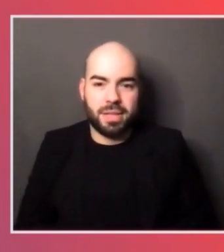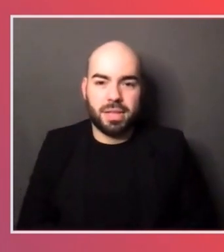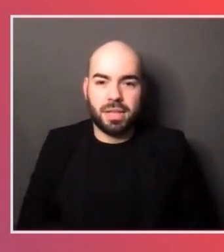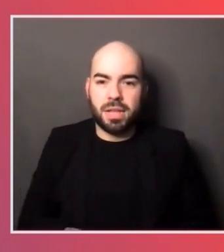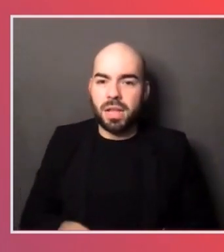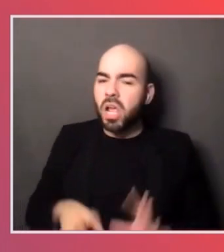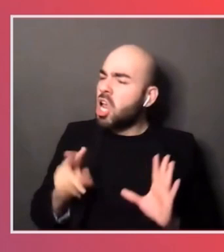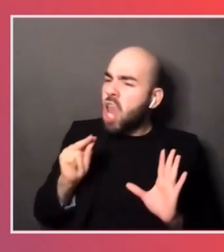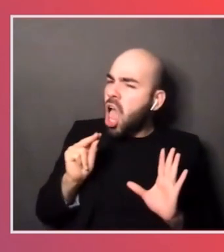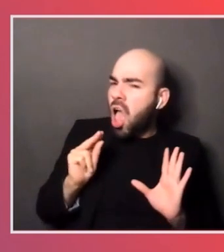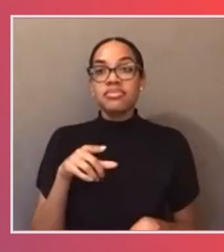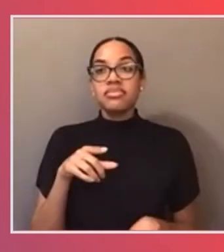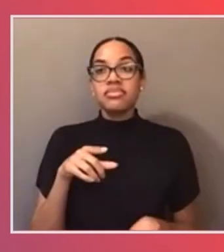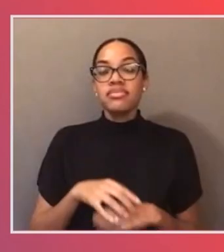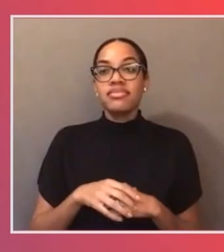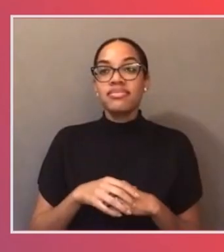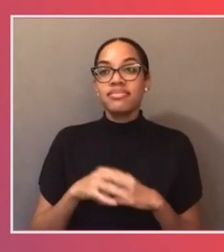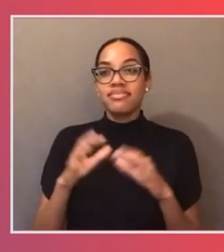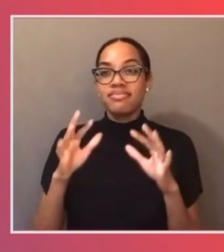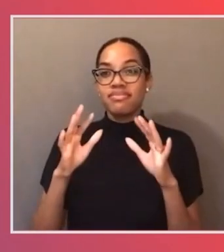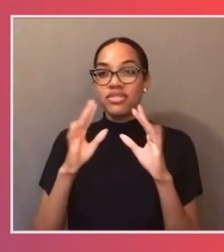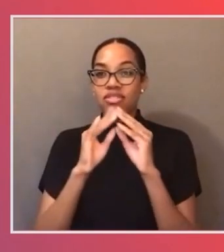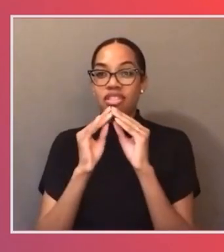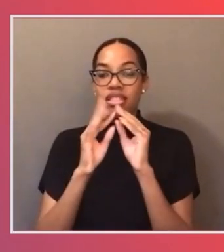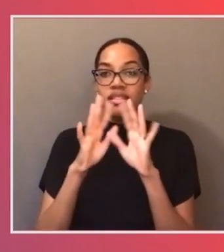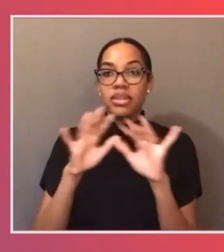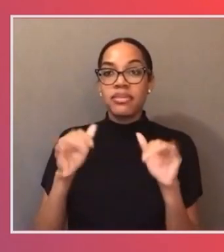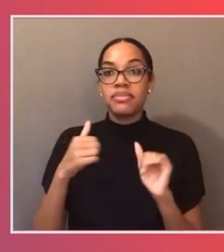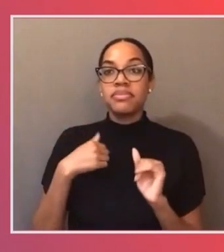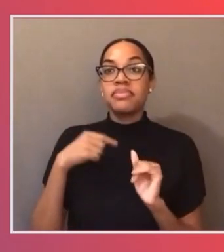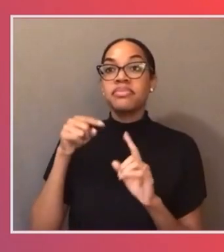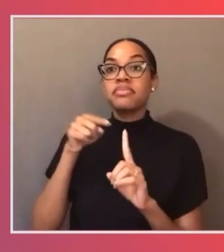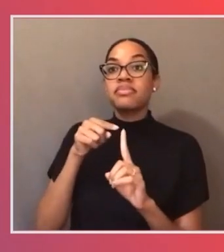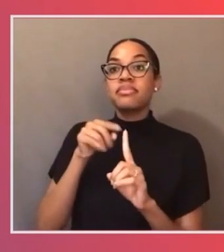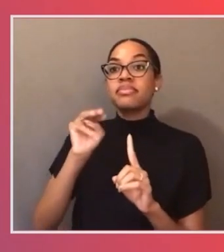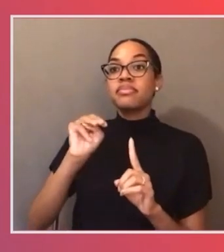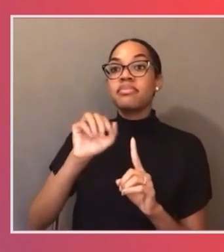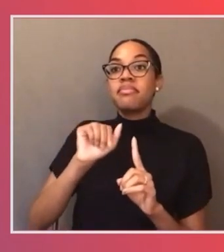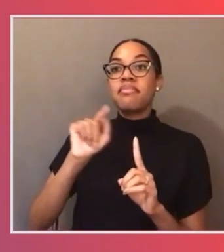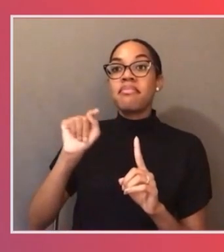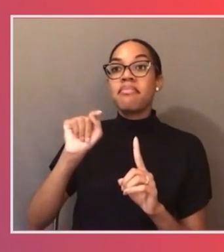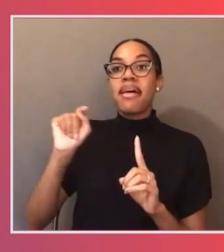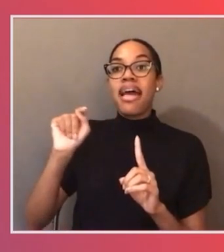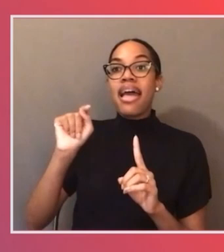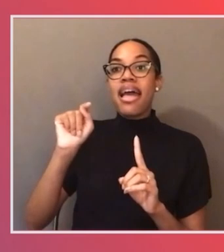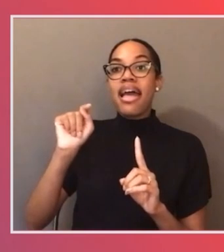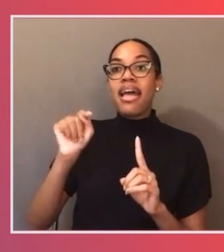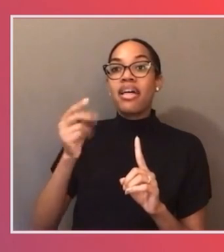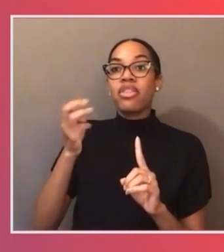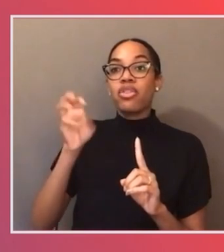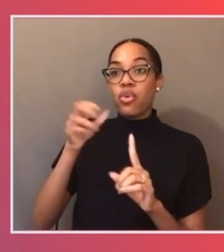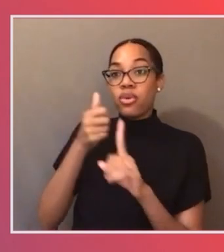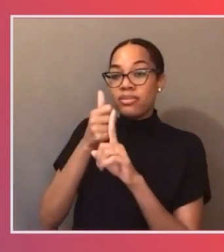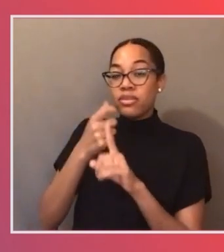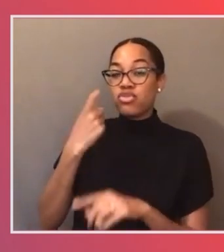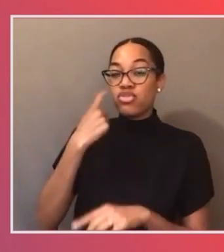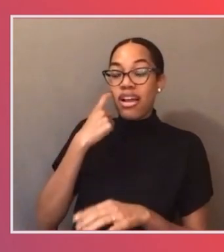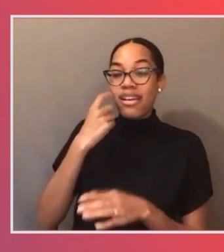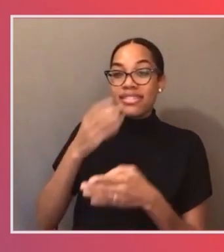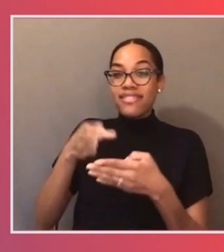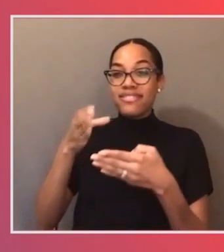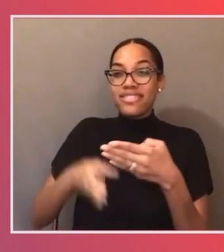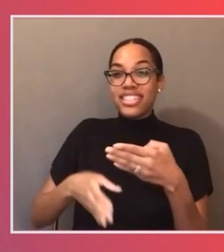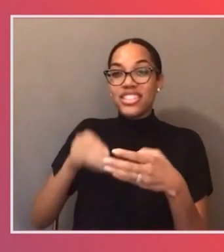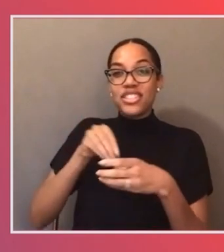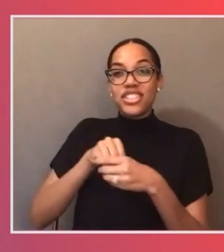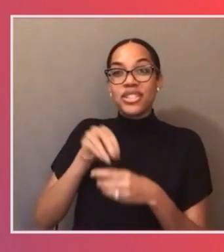Mackie was shooting in the UK. He just finished, and he just got on the Zoom with us. Ladies and gentlemen,